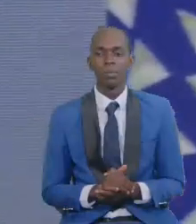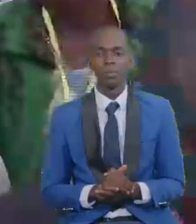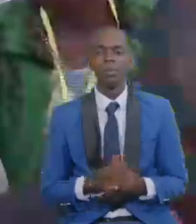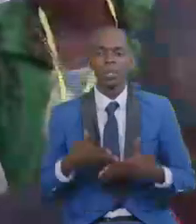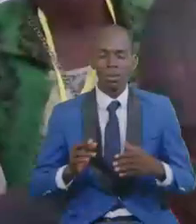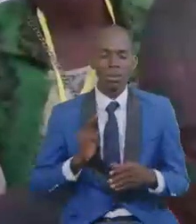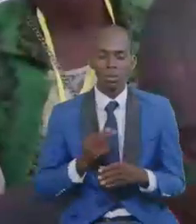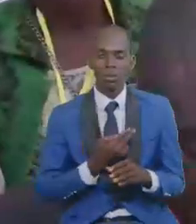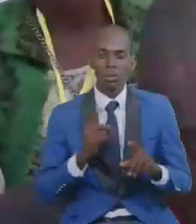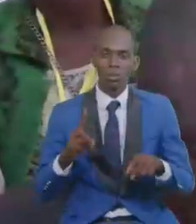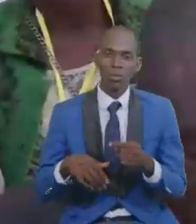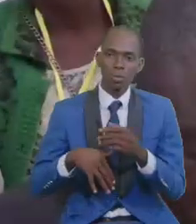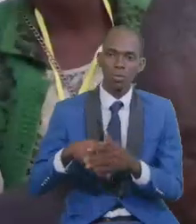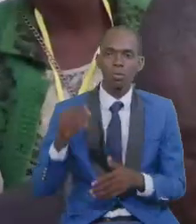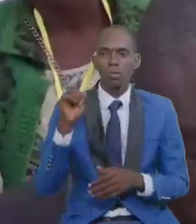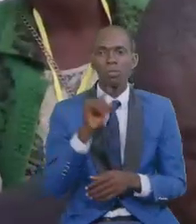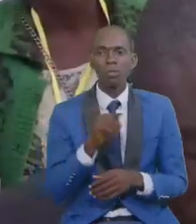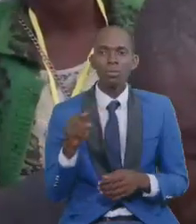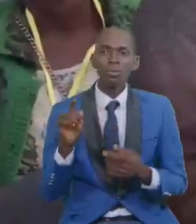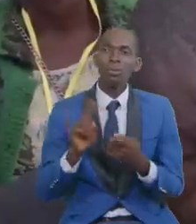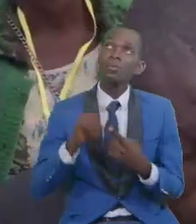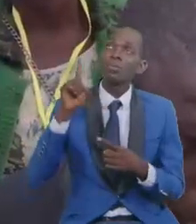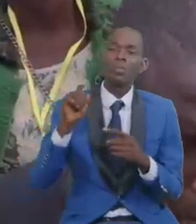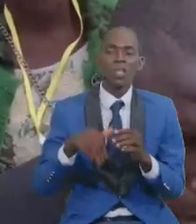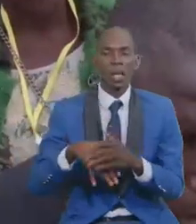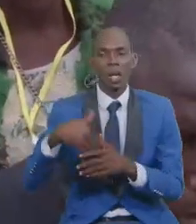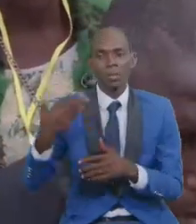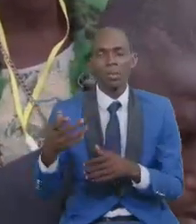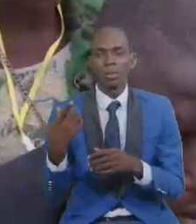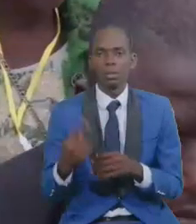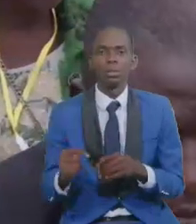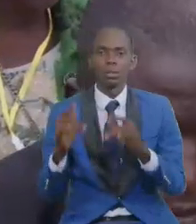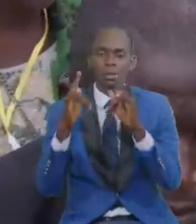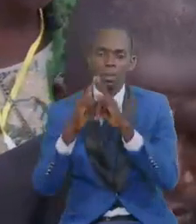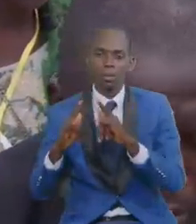forth, therefore, unto him without the camp,